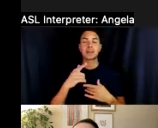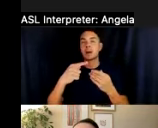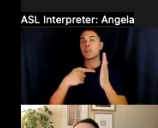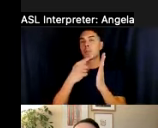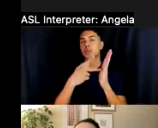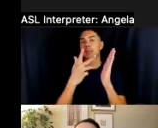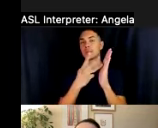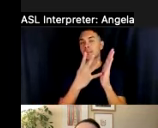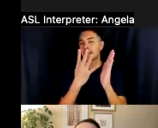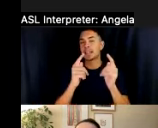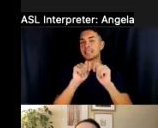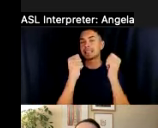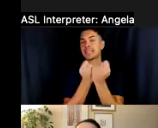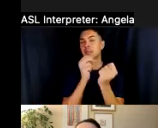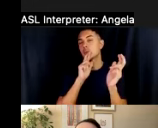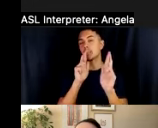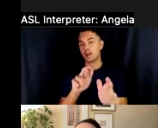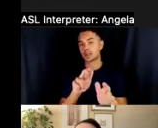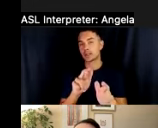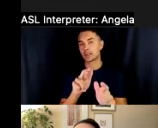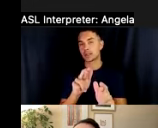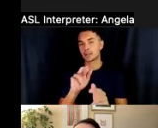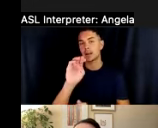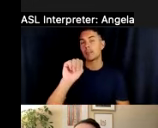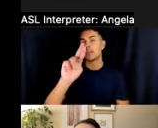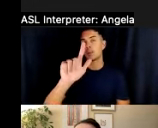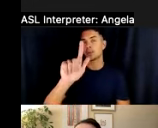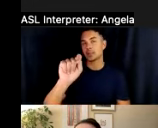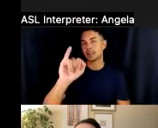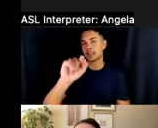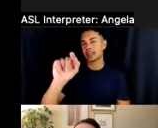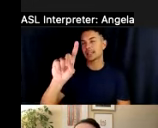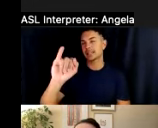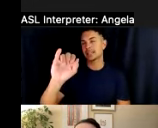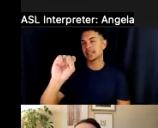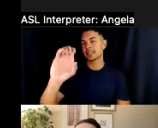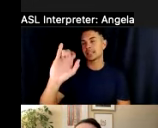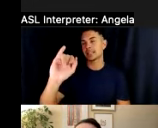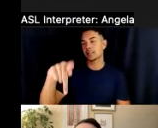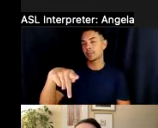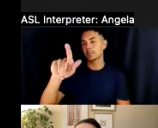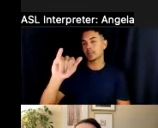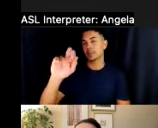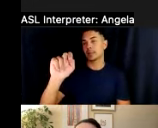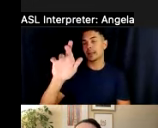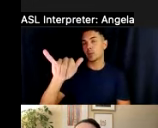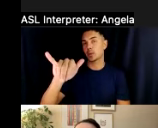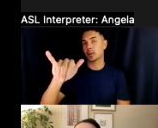team response. So in some areas, that's a SART, the Sexual Assault Response